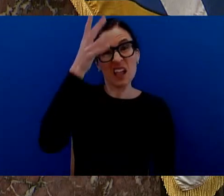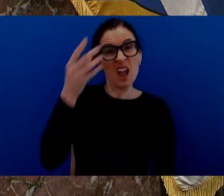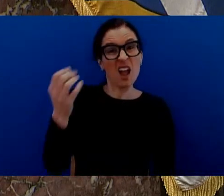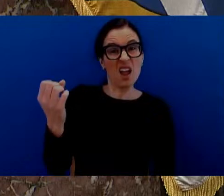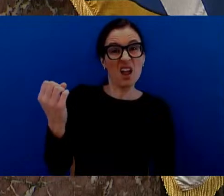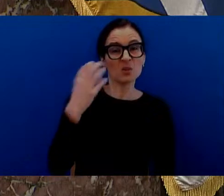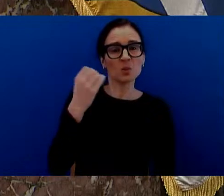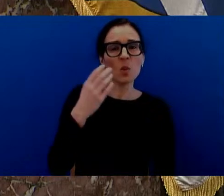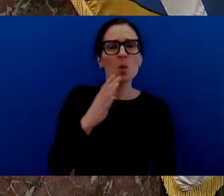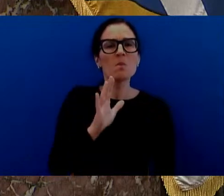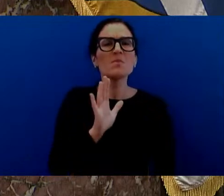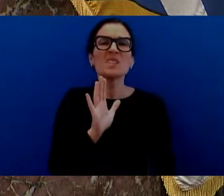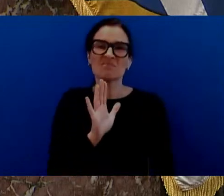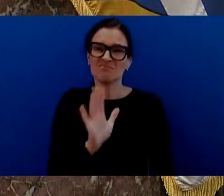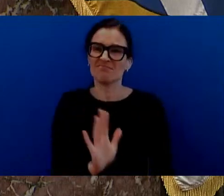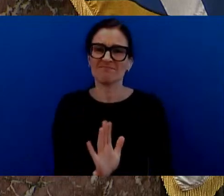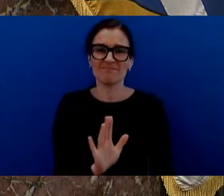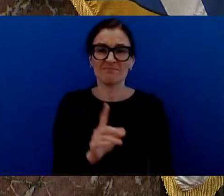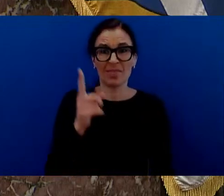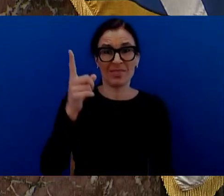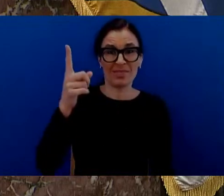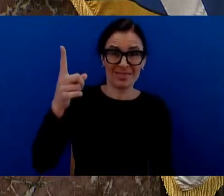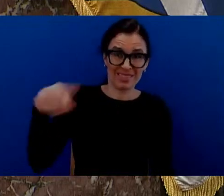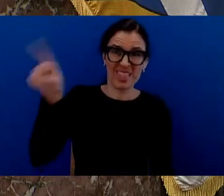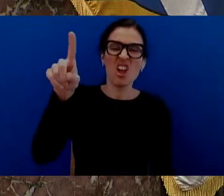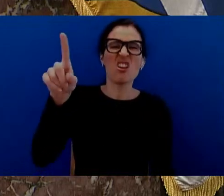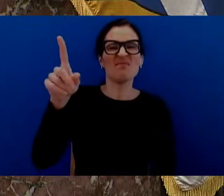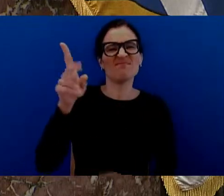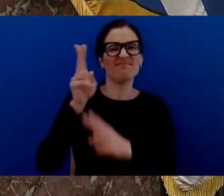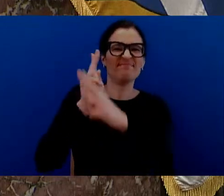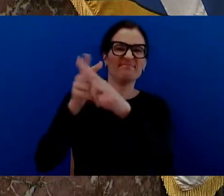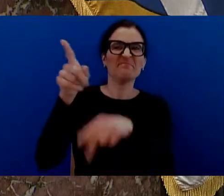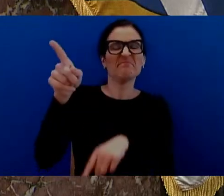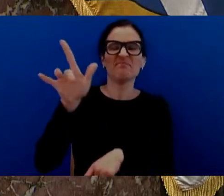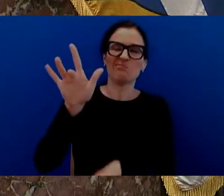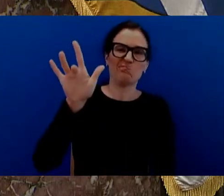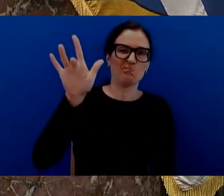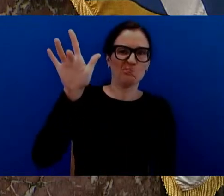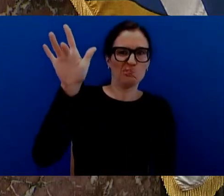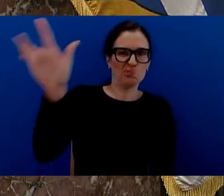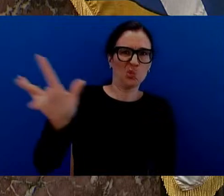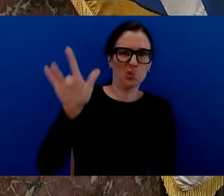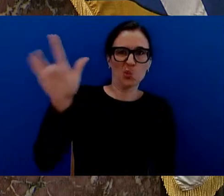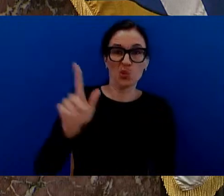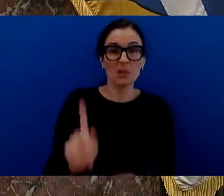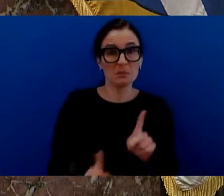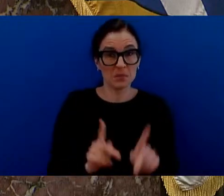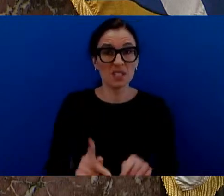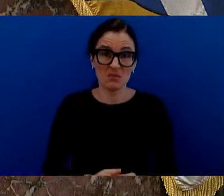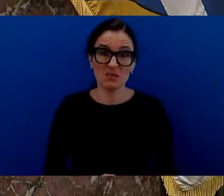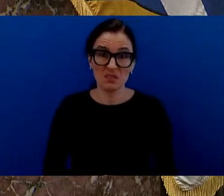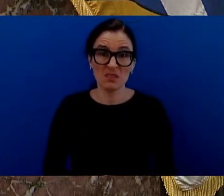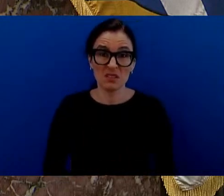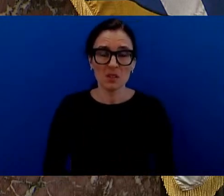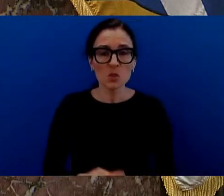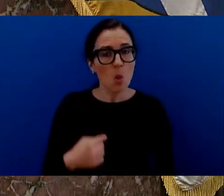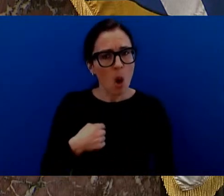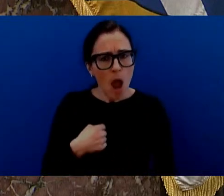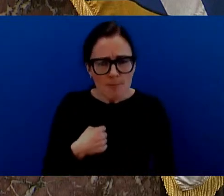So I always keep this alive because I'm speaking for the ones that don't have a voice.